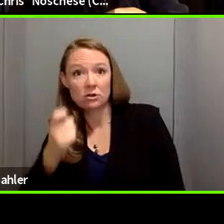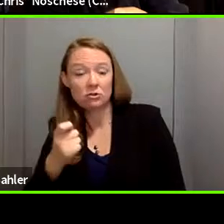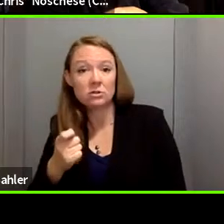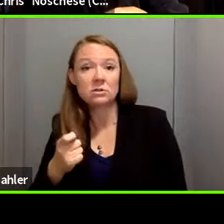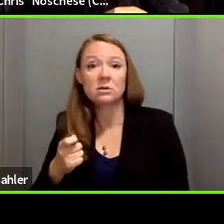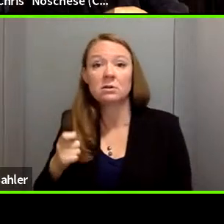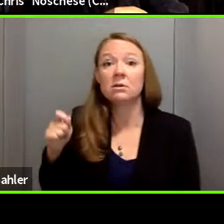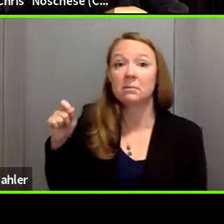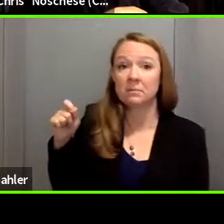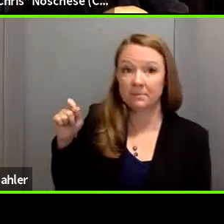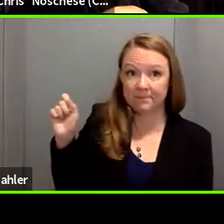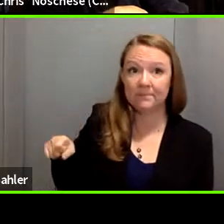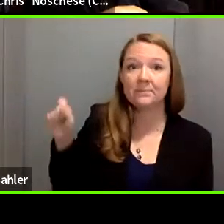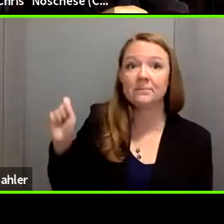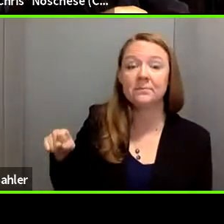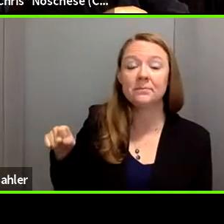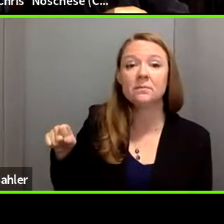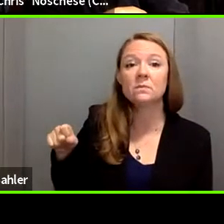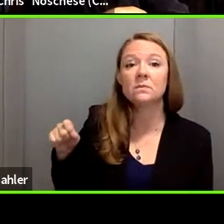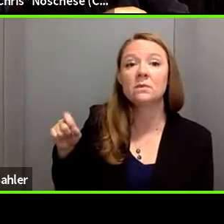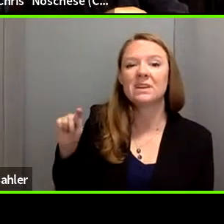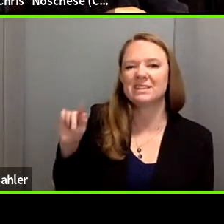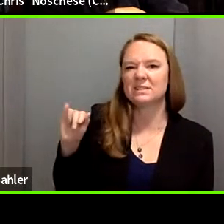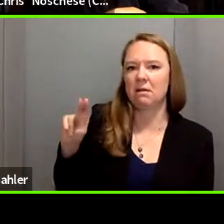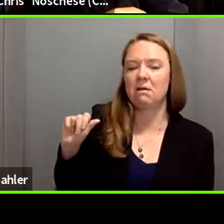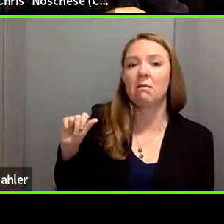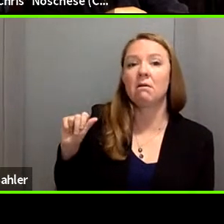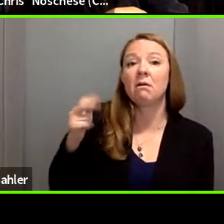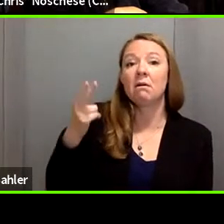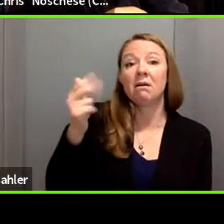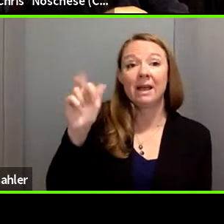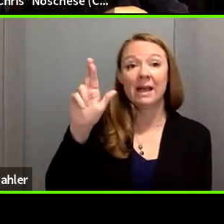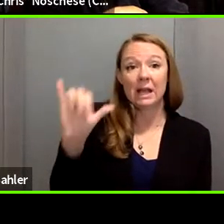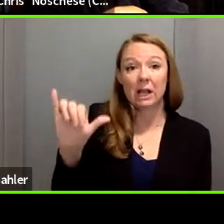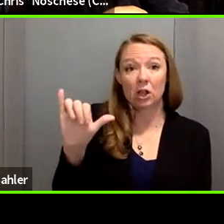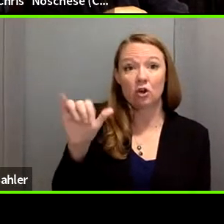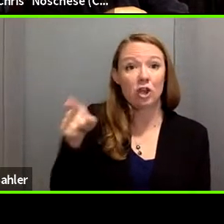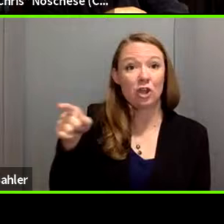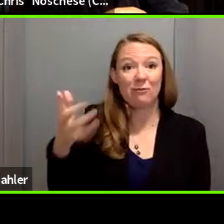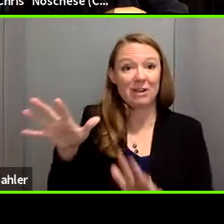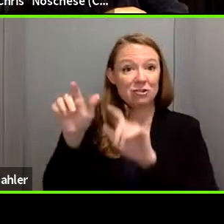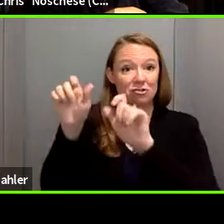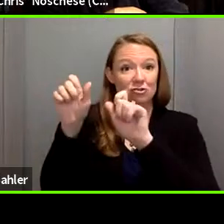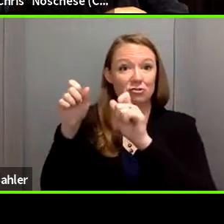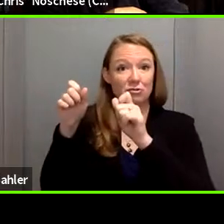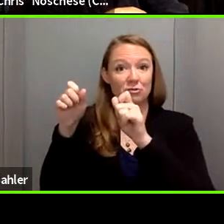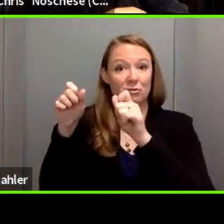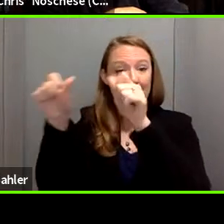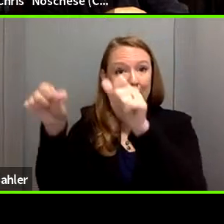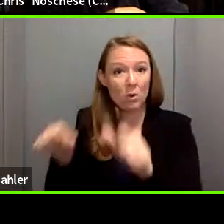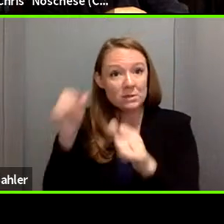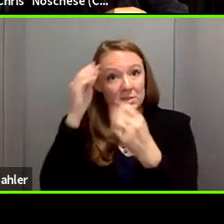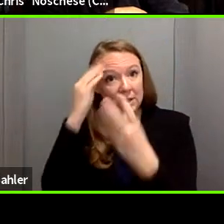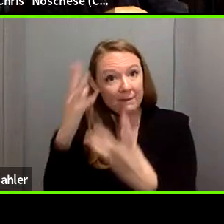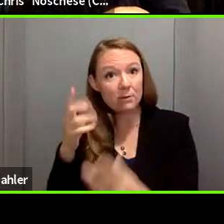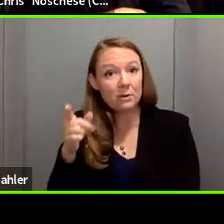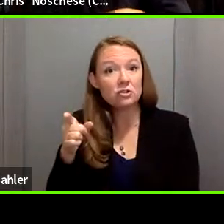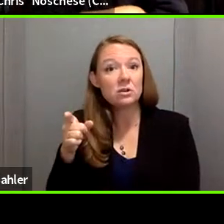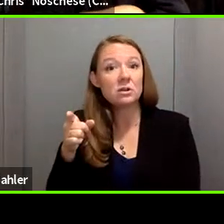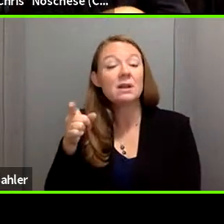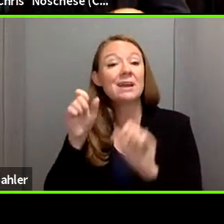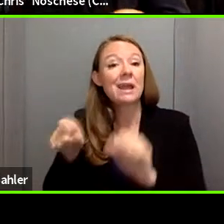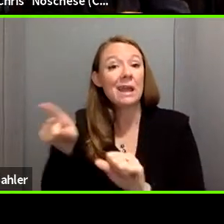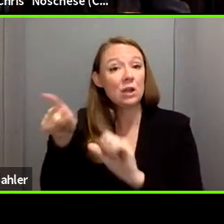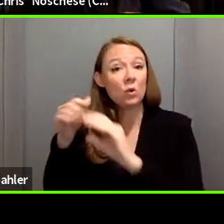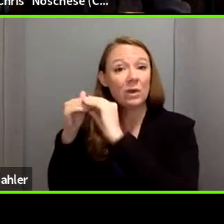Mm-hmm. Hillary, you've given the information there. So would you have a way to send that to